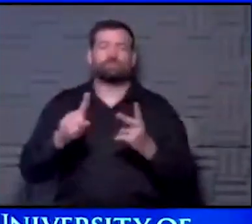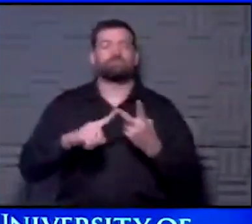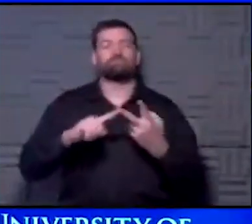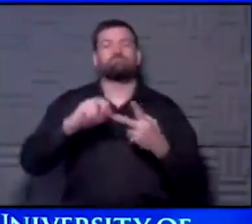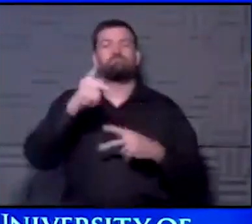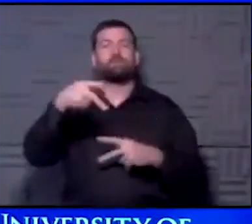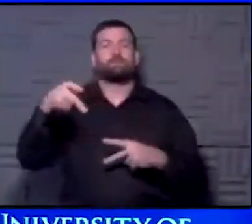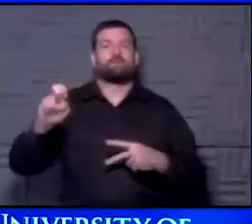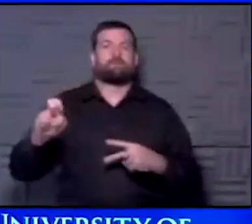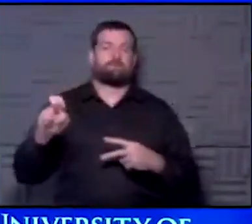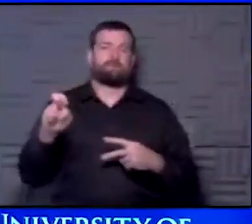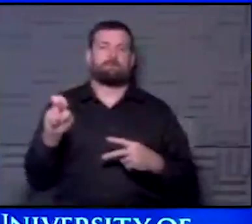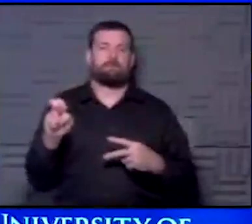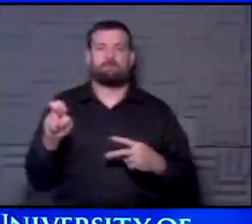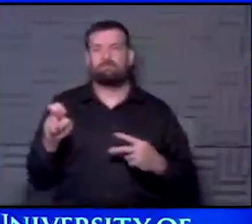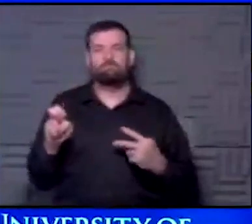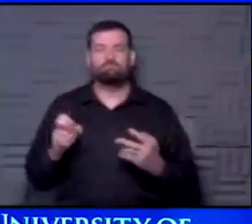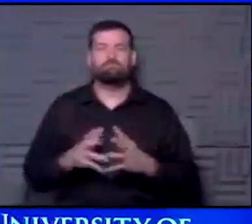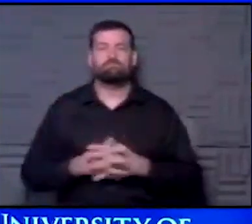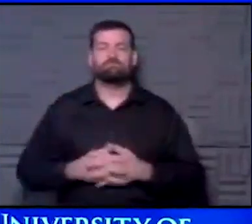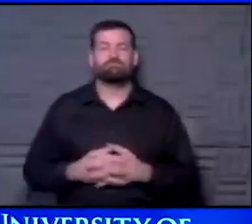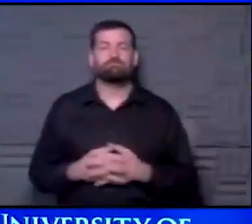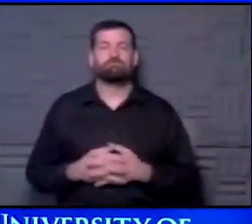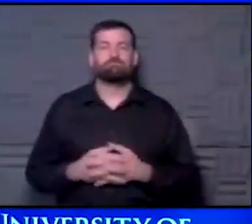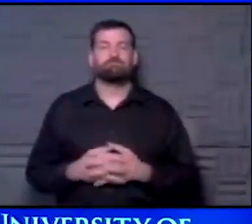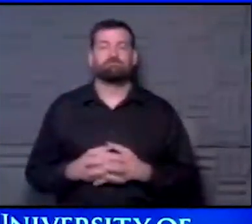So I think probably more than convalescent plasma. But then,